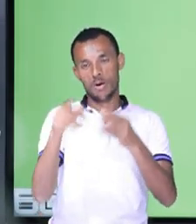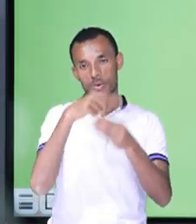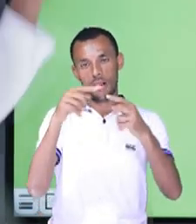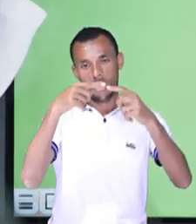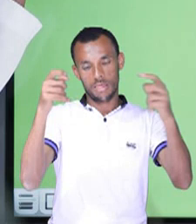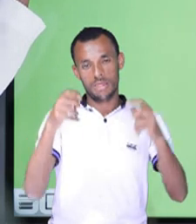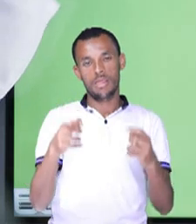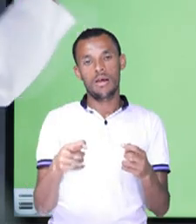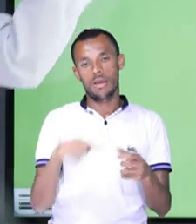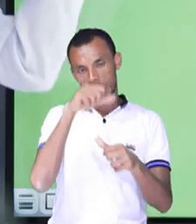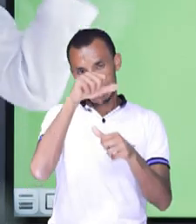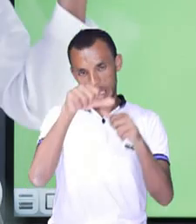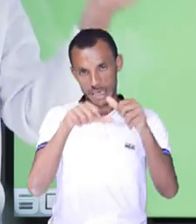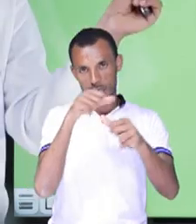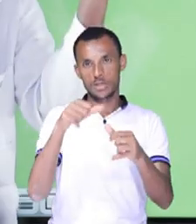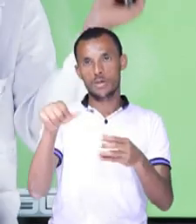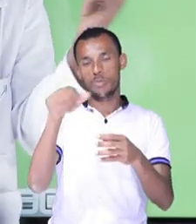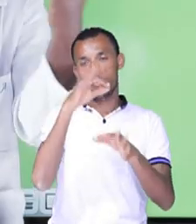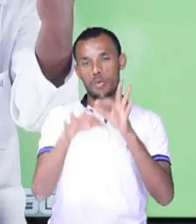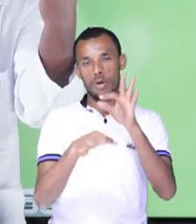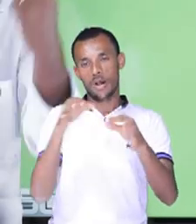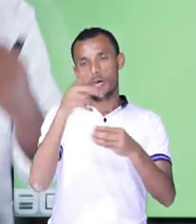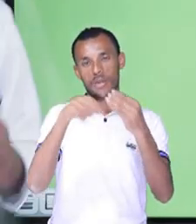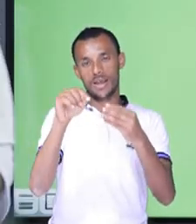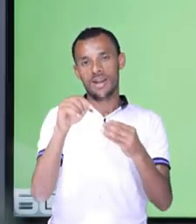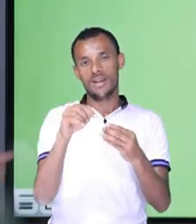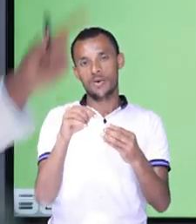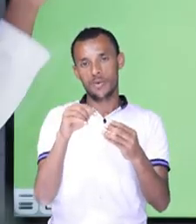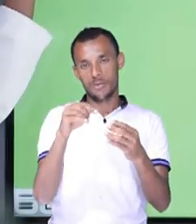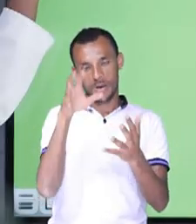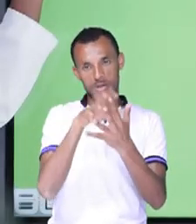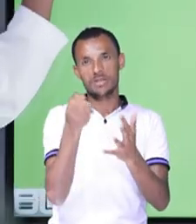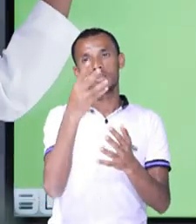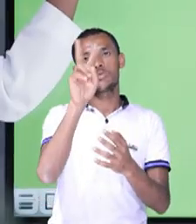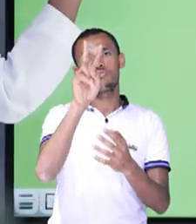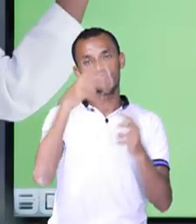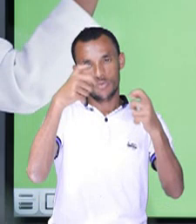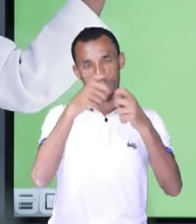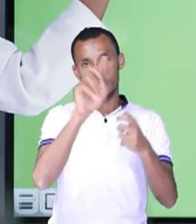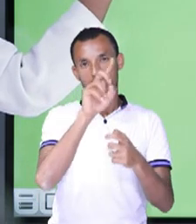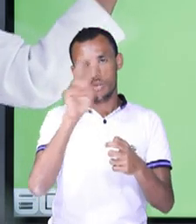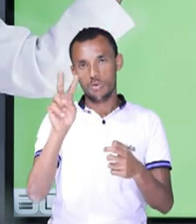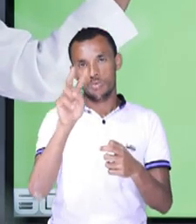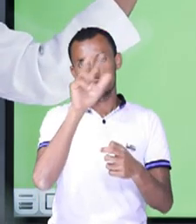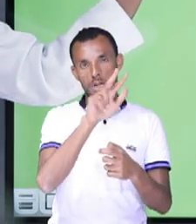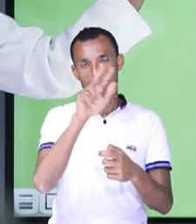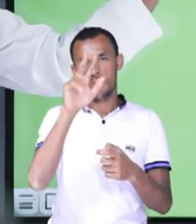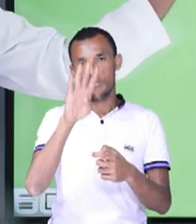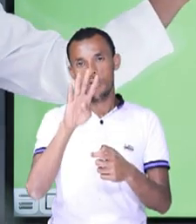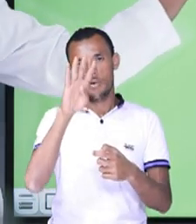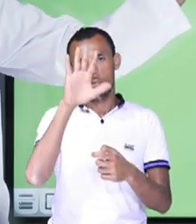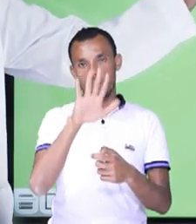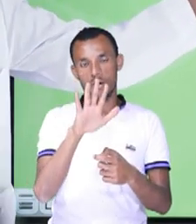orbital. Each molecular orbital maximum contains 2 electrons. Therefore, 1, 2, 3,